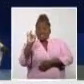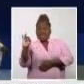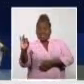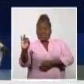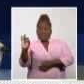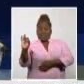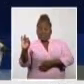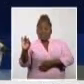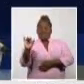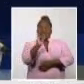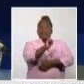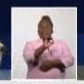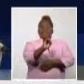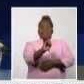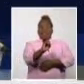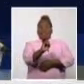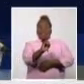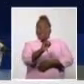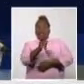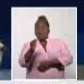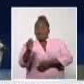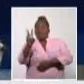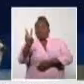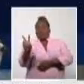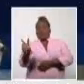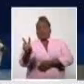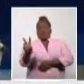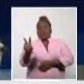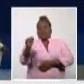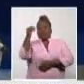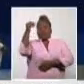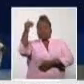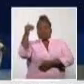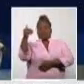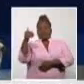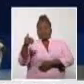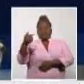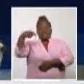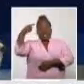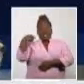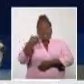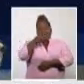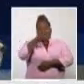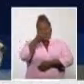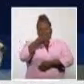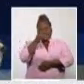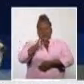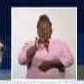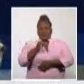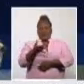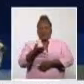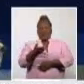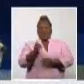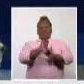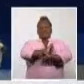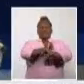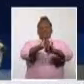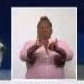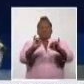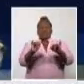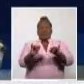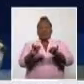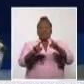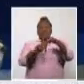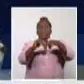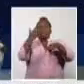In the 40 to 59 age group, there are 7 people. And in the 60 years of age and more, there are 2